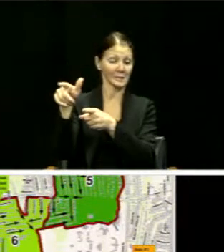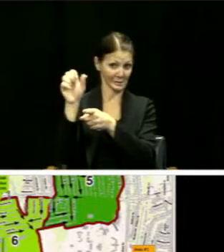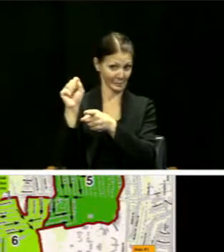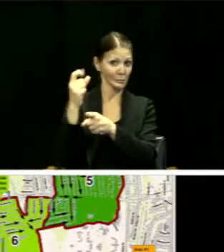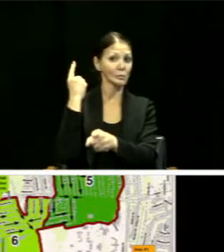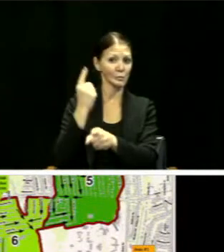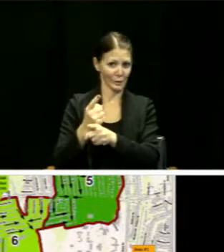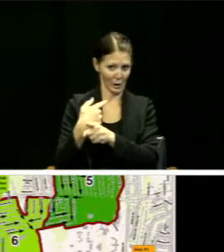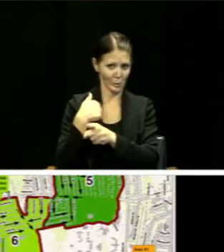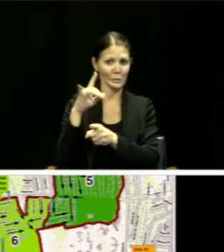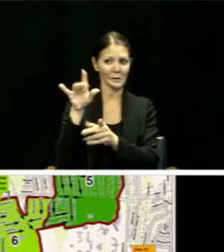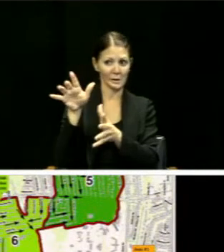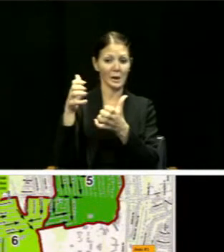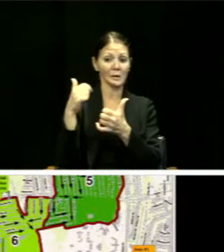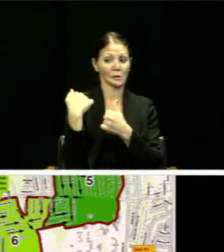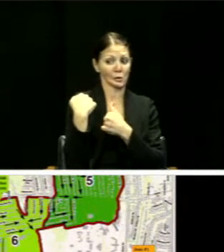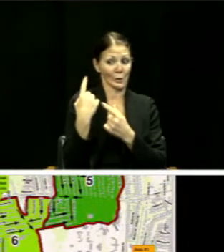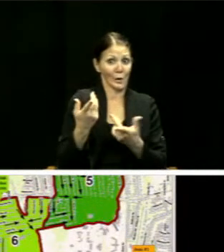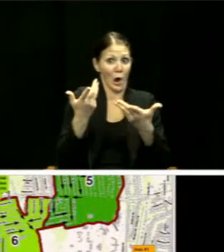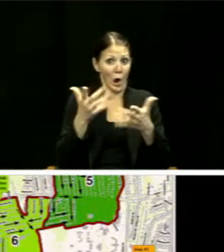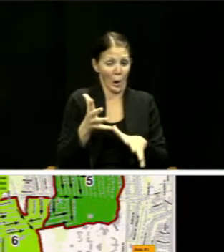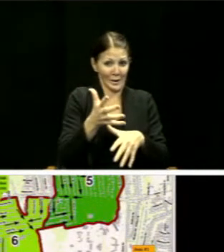We've received $25 million